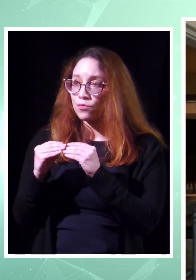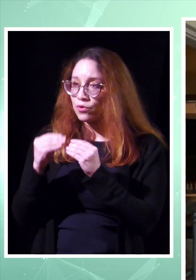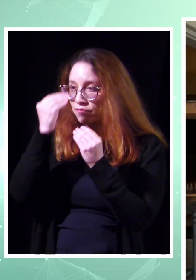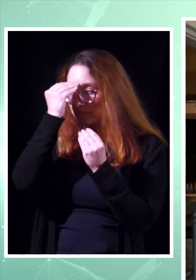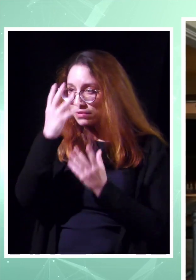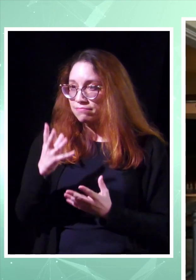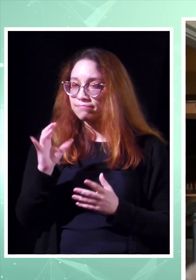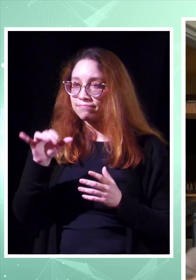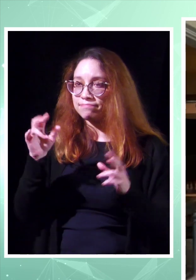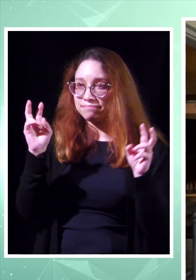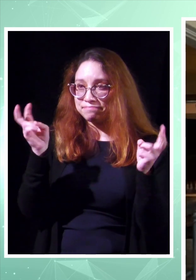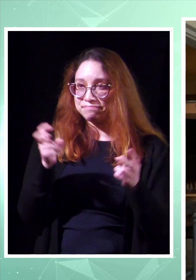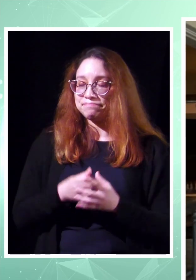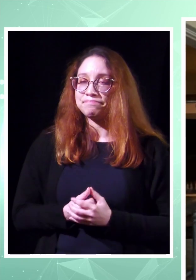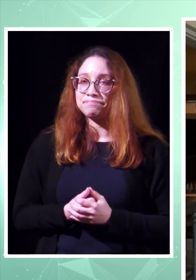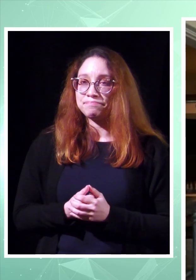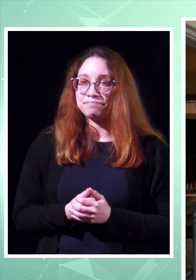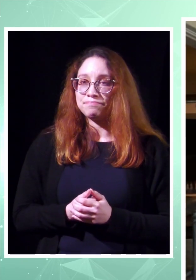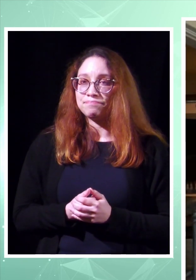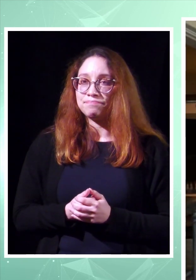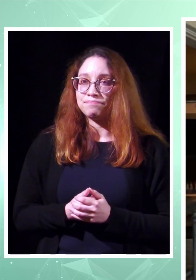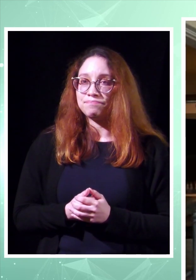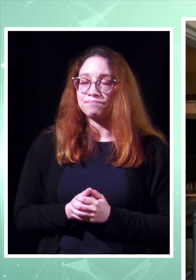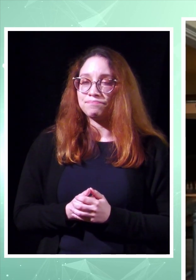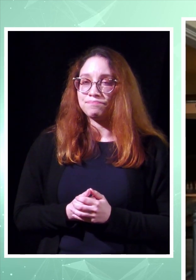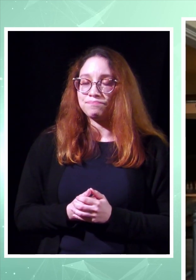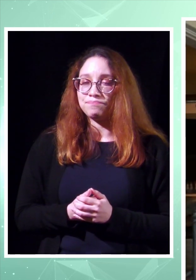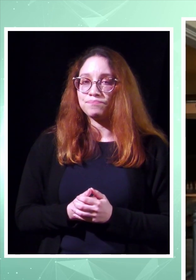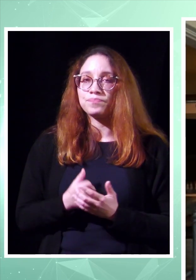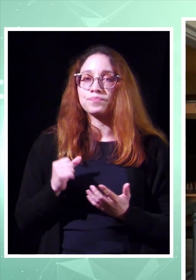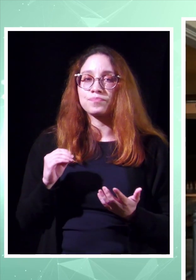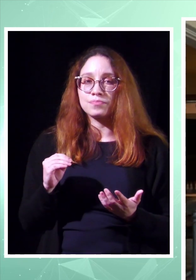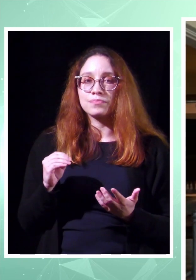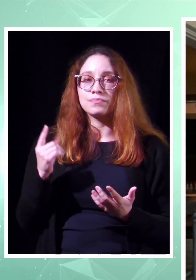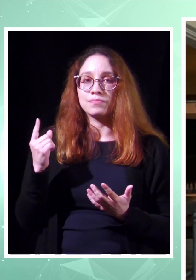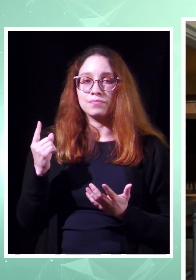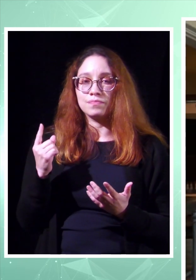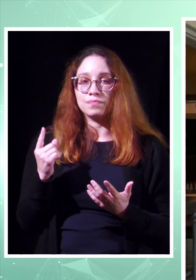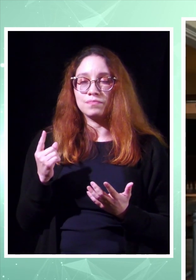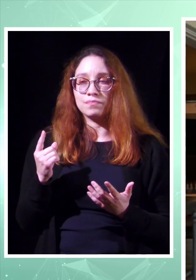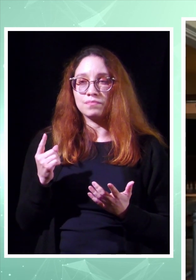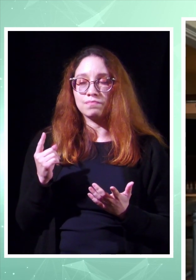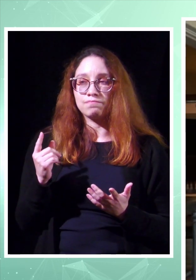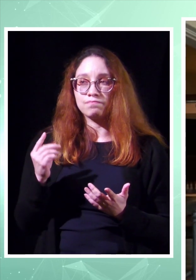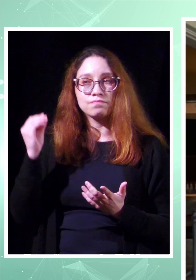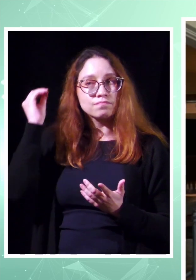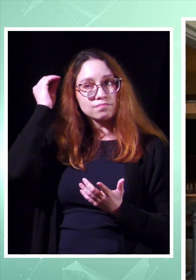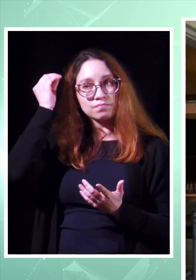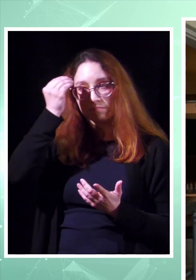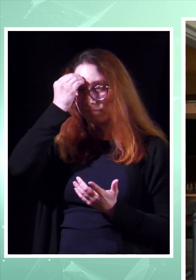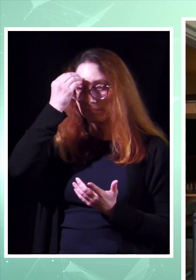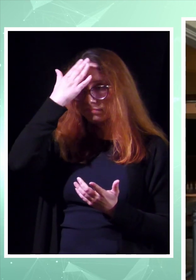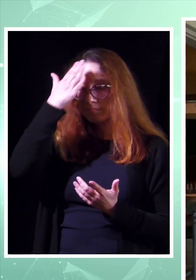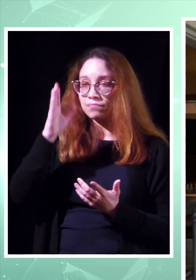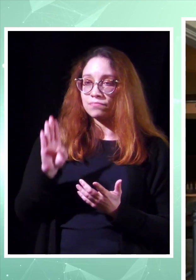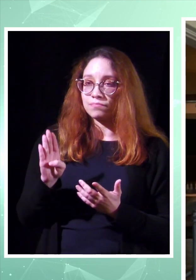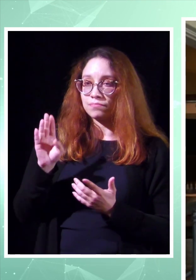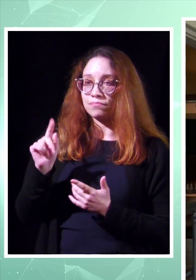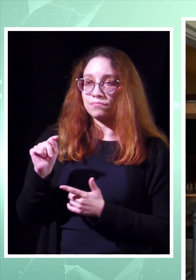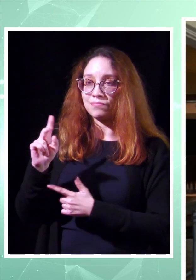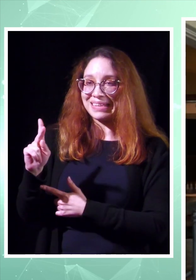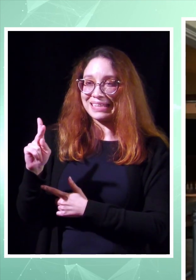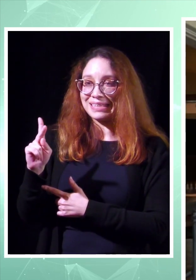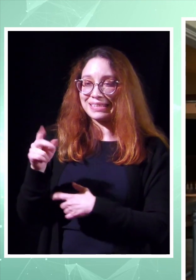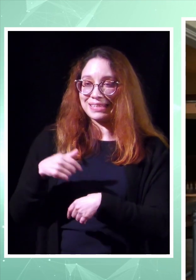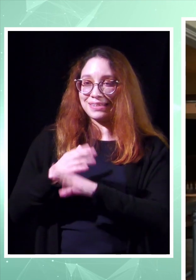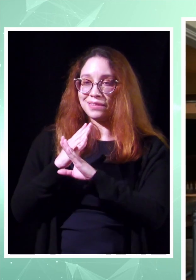exact topic, on safety and tolerability. So one of the things that we have to keep in mind is that BTK inhibitors, the